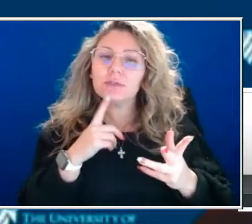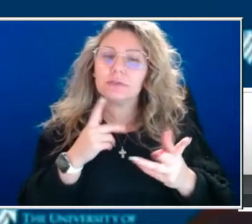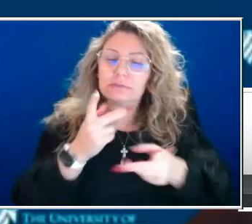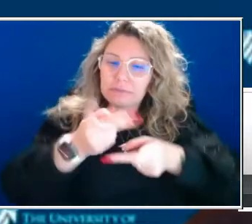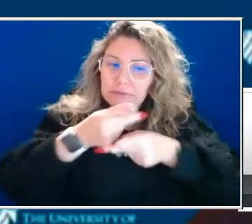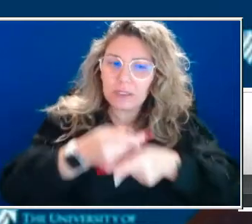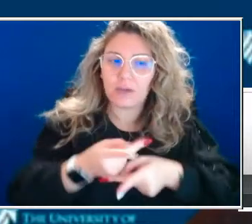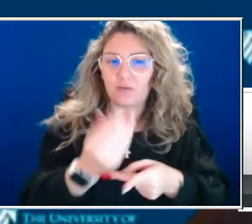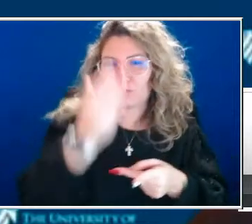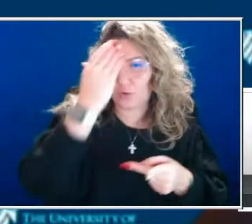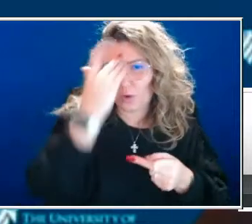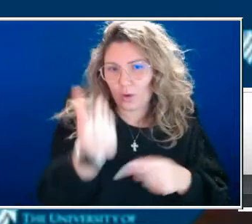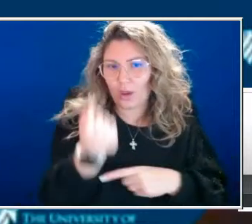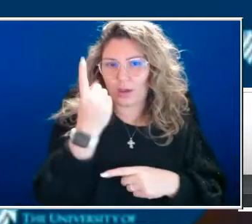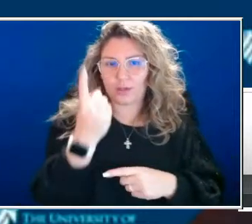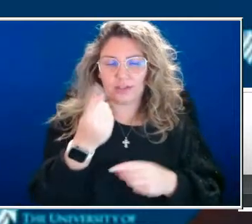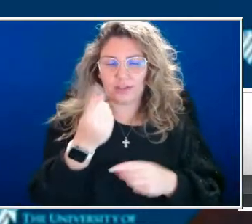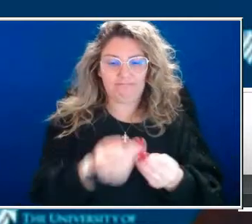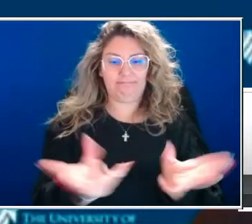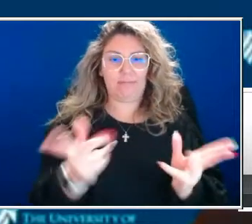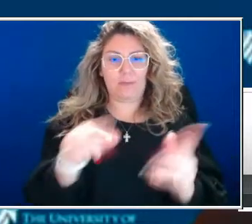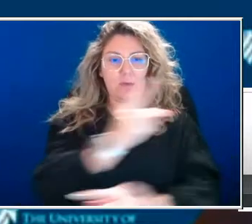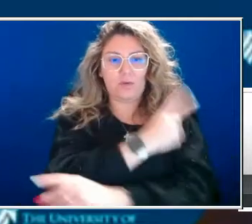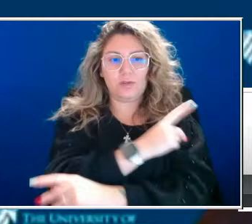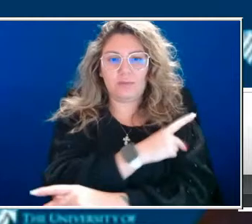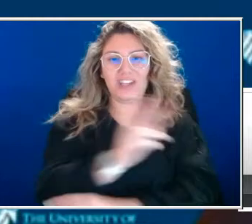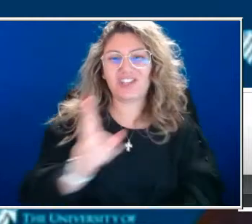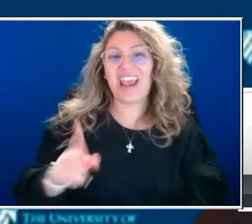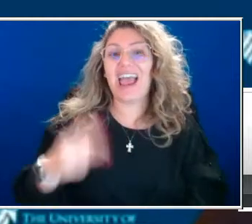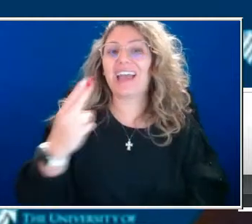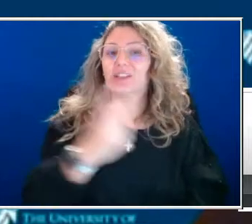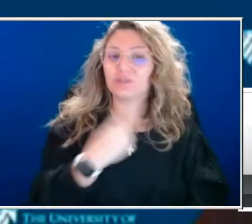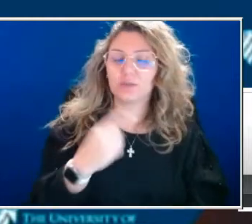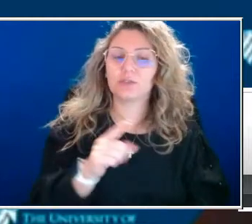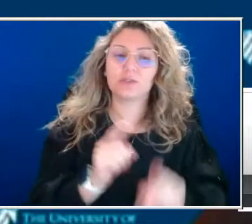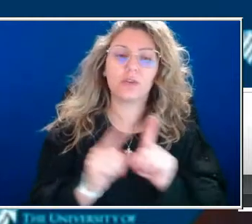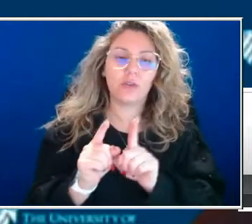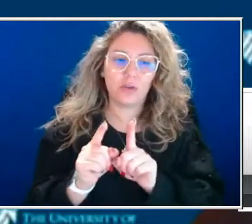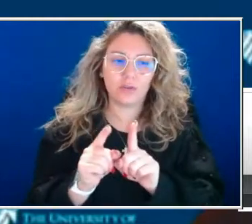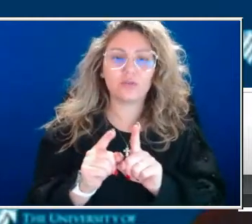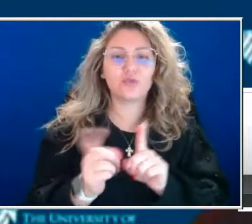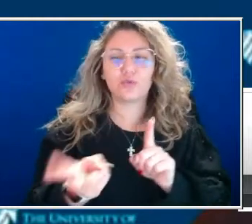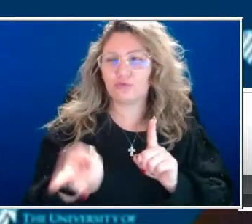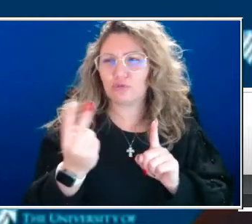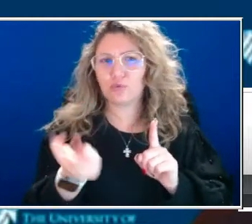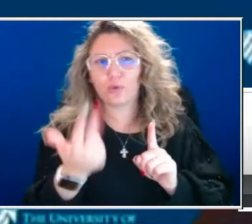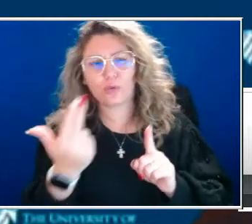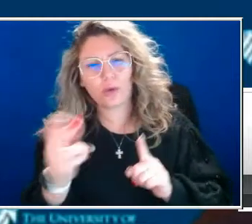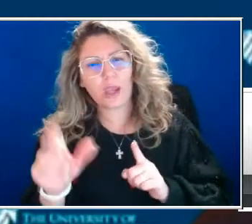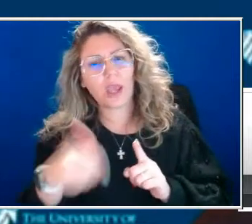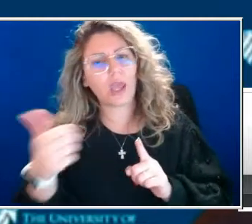understand to give that to those patients that are highest risk. There are also 2 or 3 other